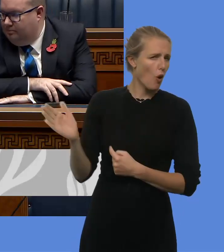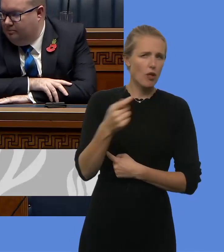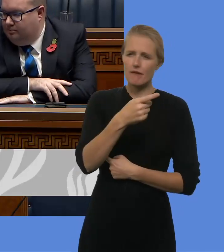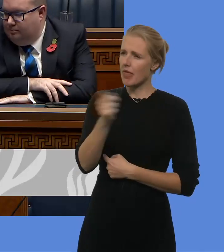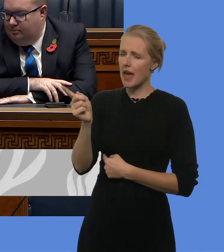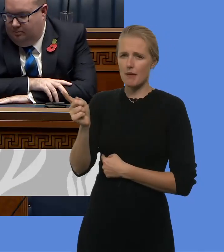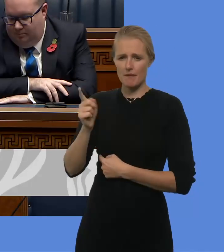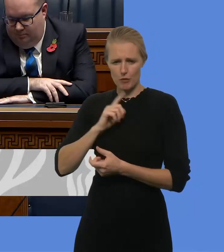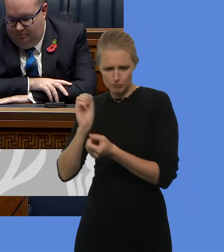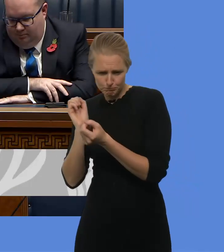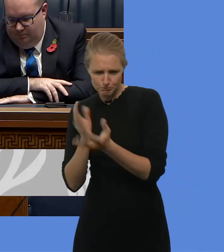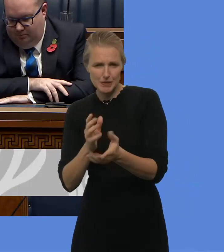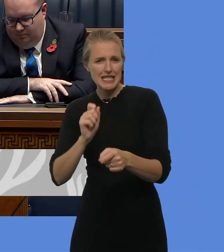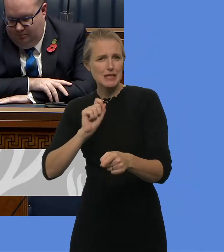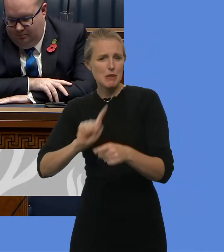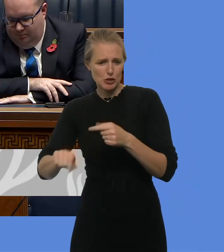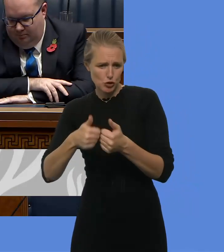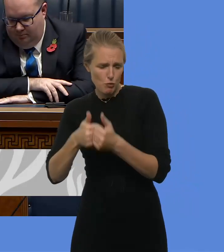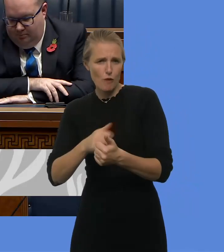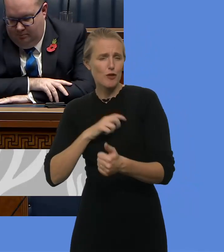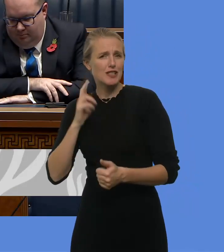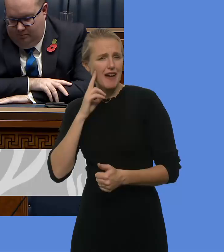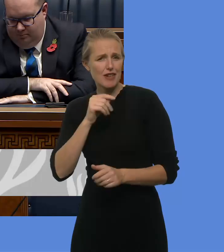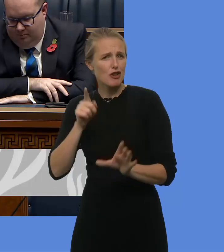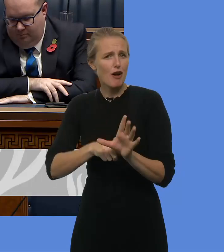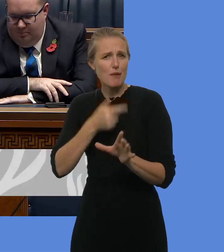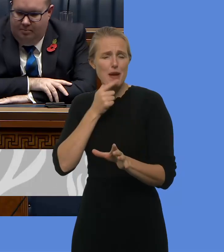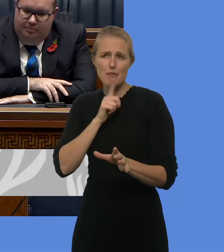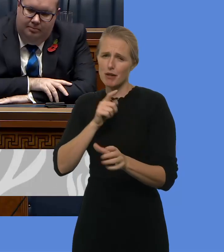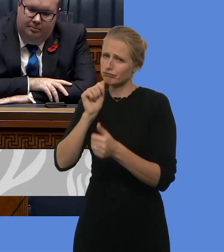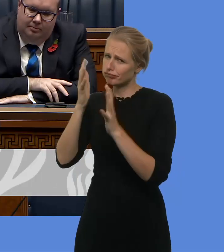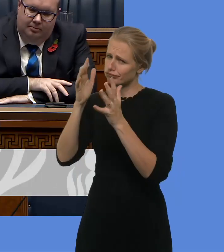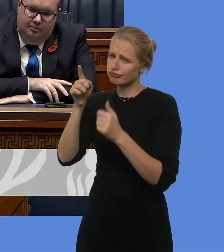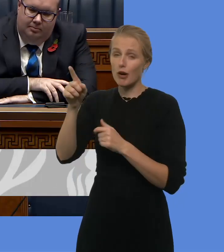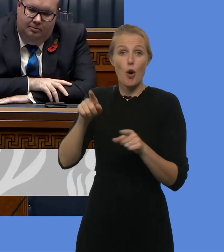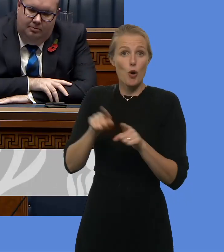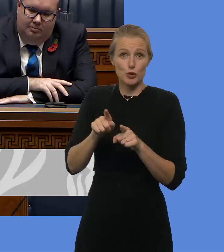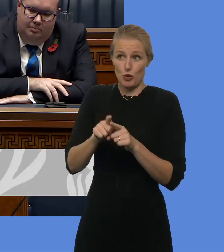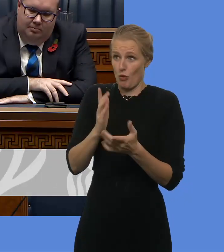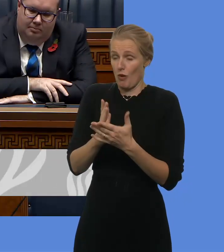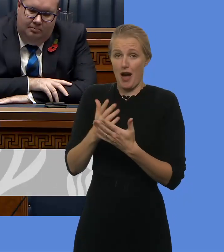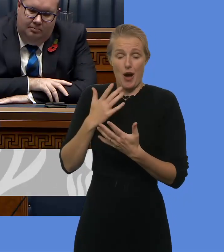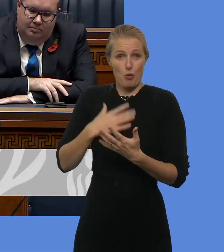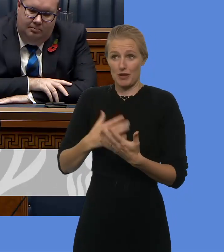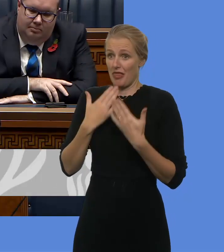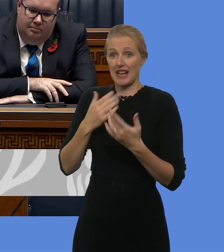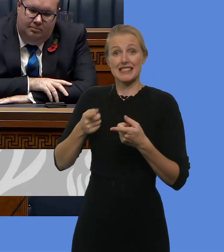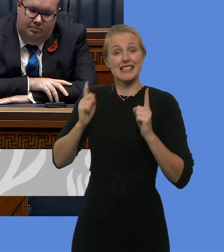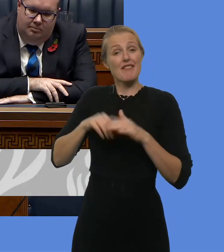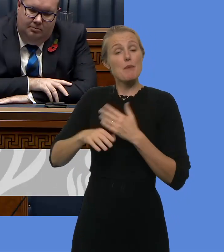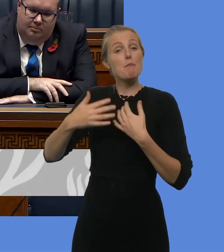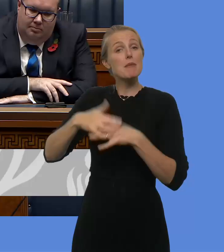specialist support to deaf children and young people. I also wish to extend my appreciation to staff in our mainstream schools,